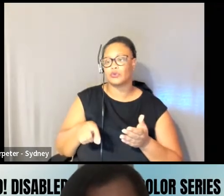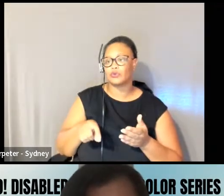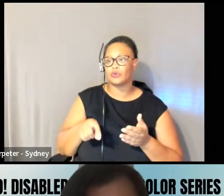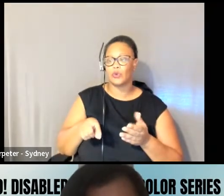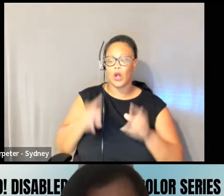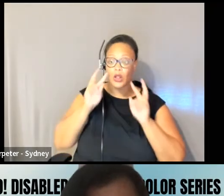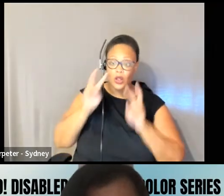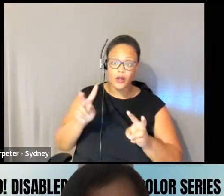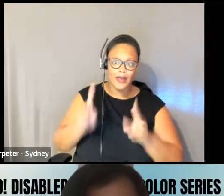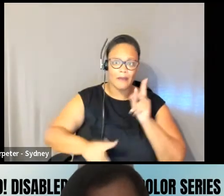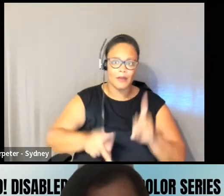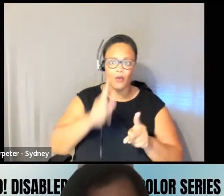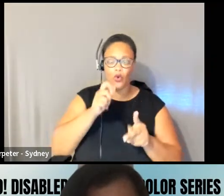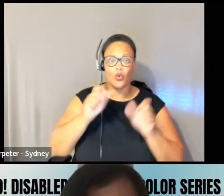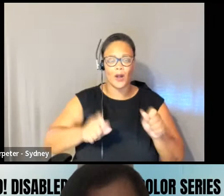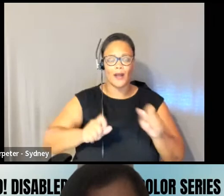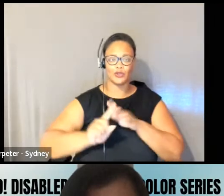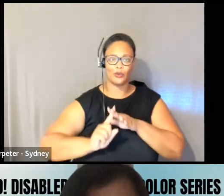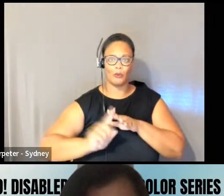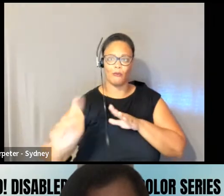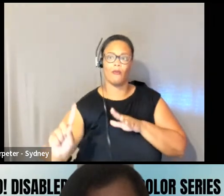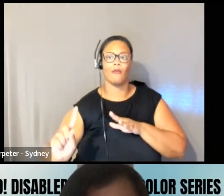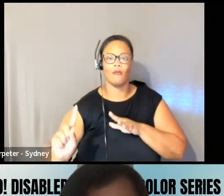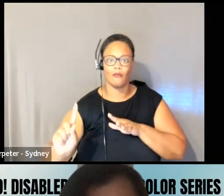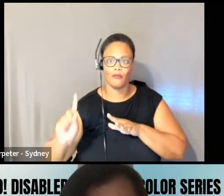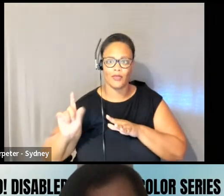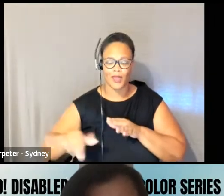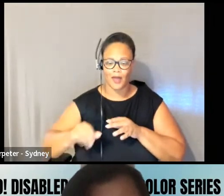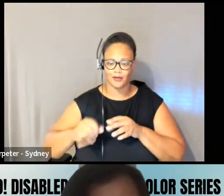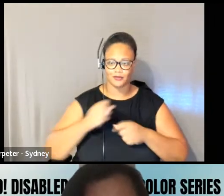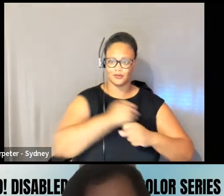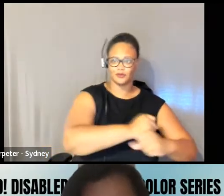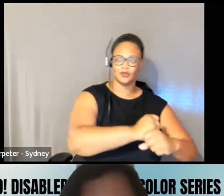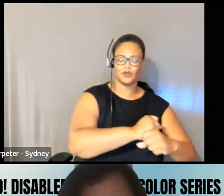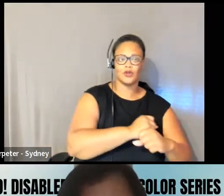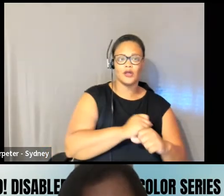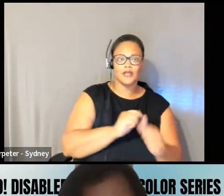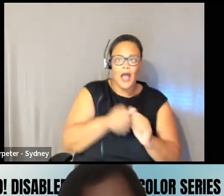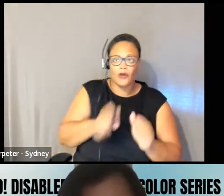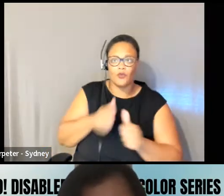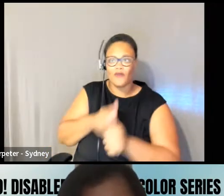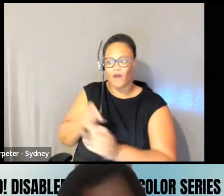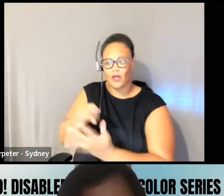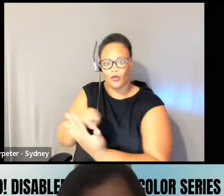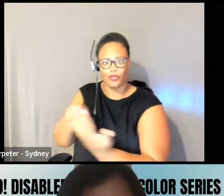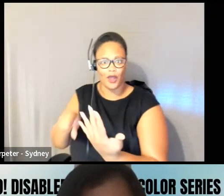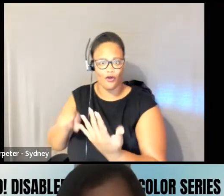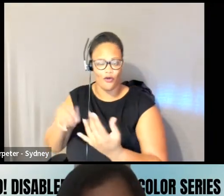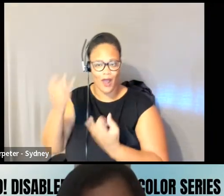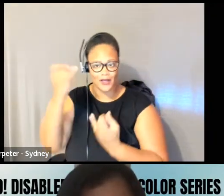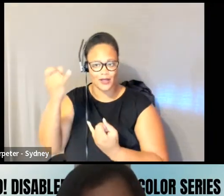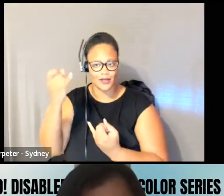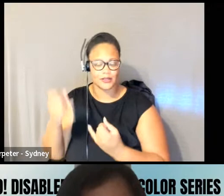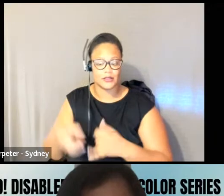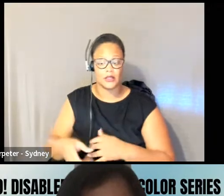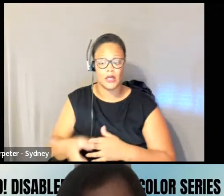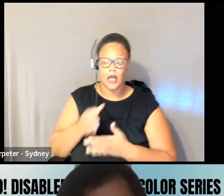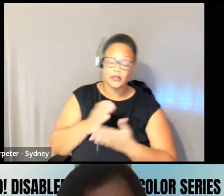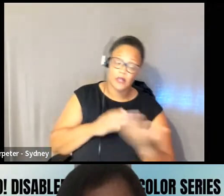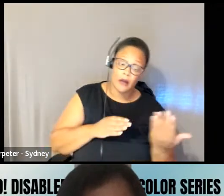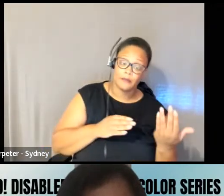those? And some of it's like, what are ways we can follow some of those ideas? And some of them may or may not,